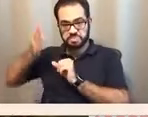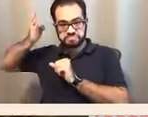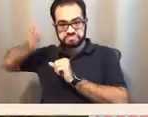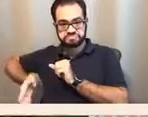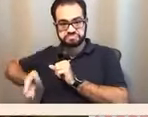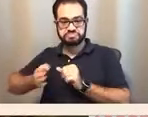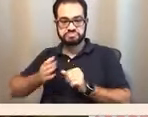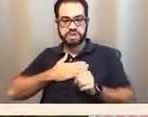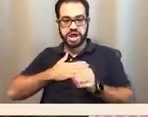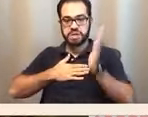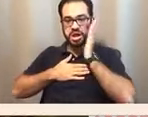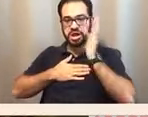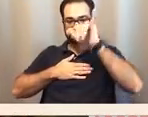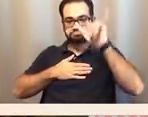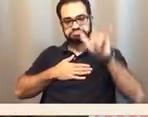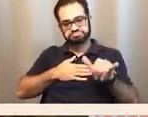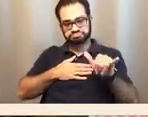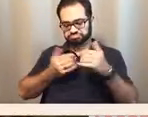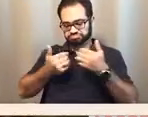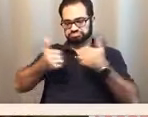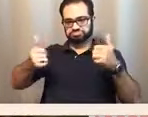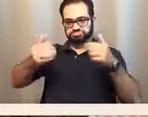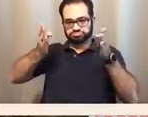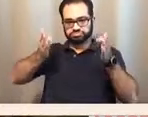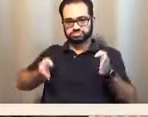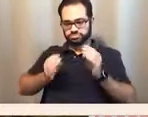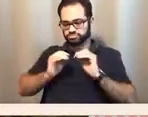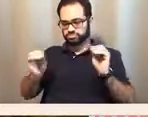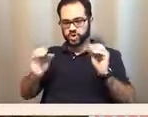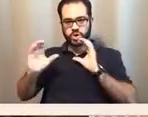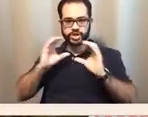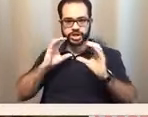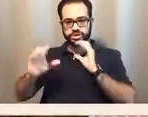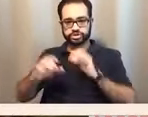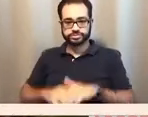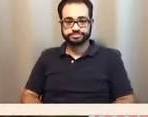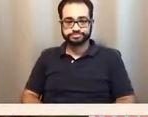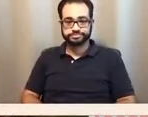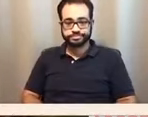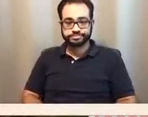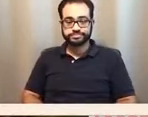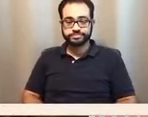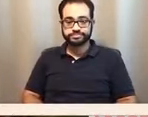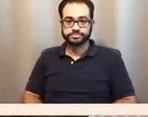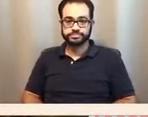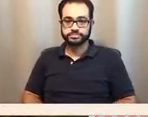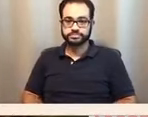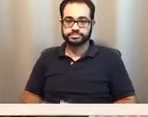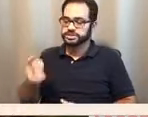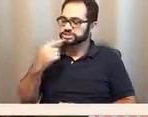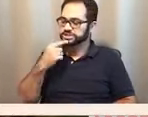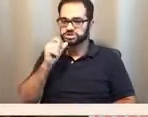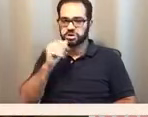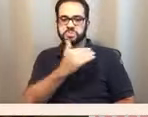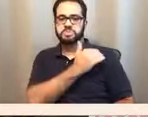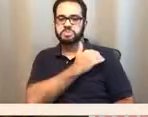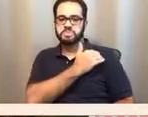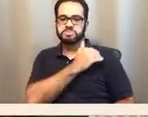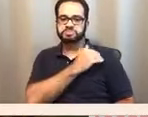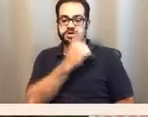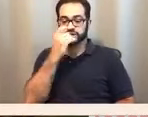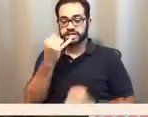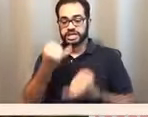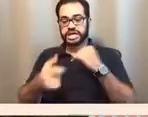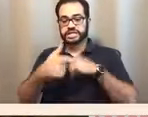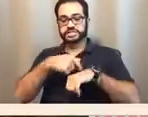my side of the bed. No communications. She said, "Don't even tap me on my shoulder, because the last time you tapped me